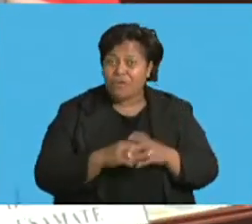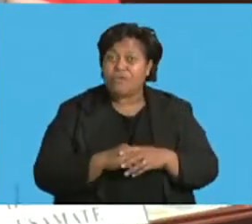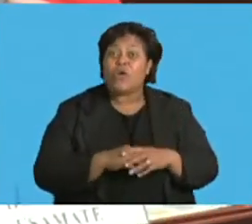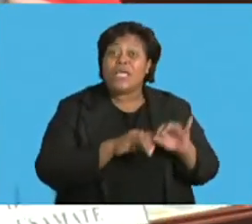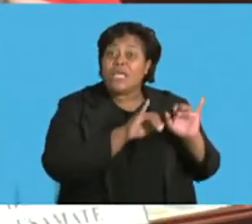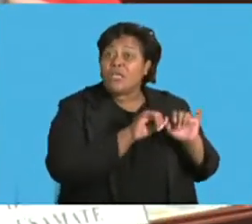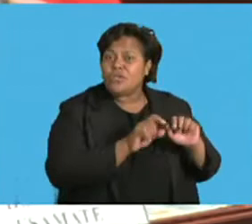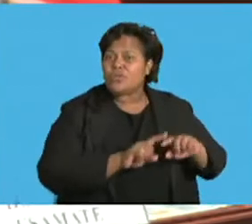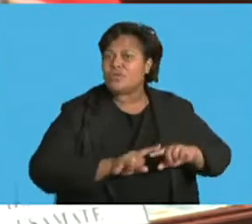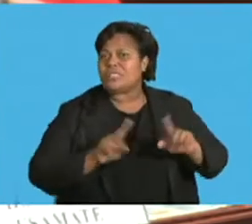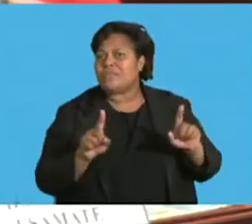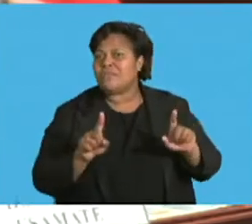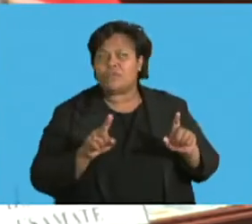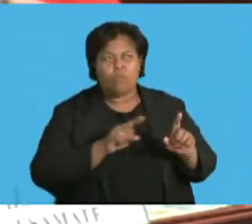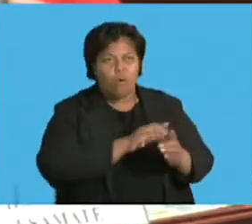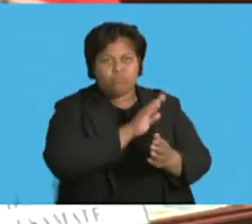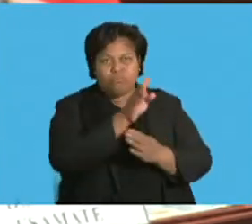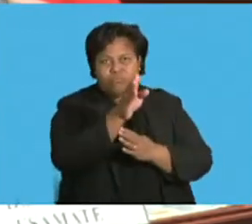embodied in the Speaker.